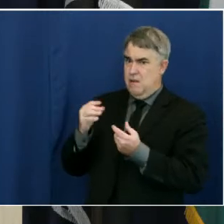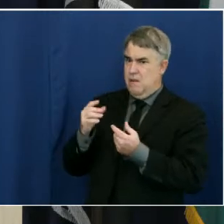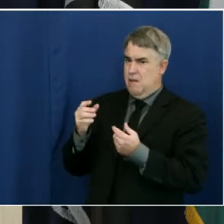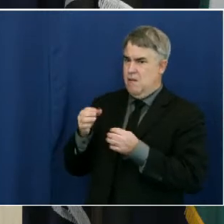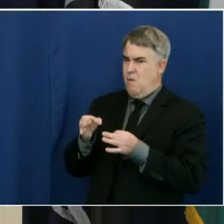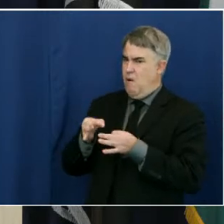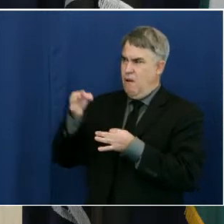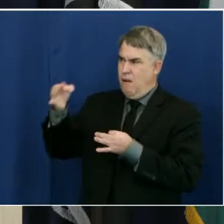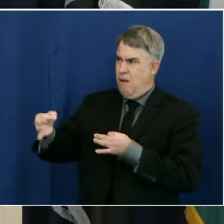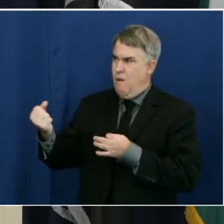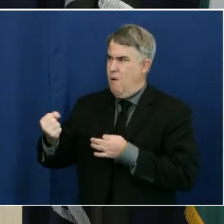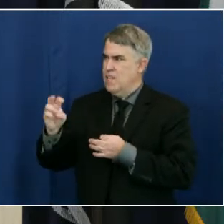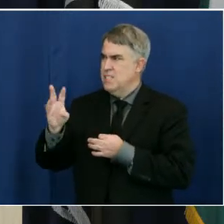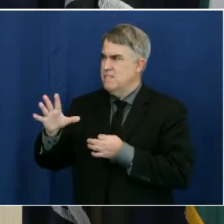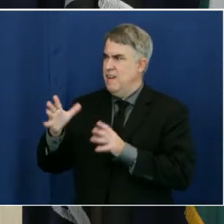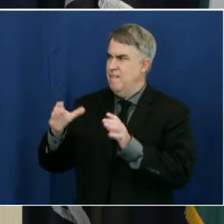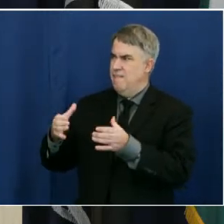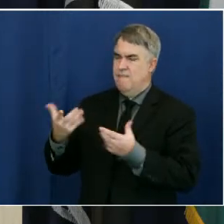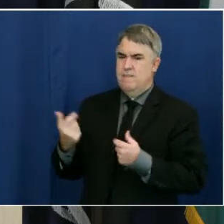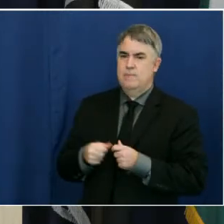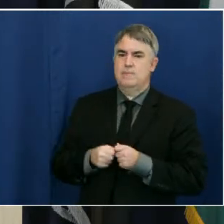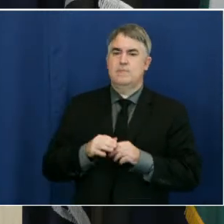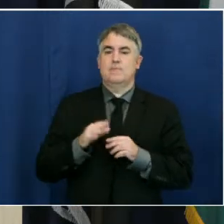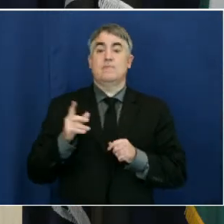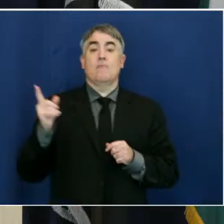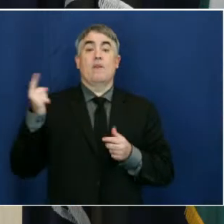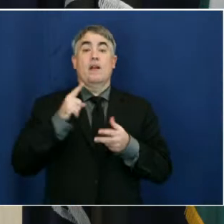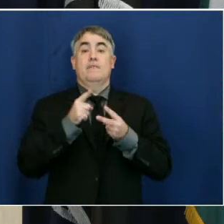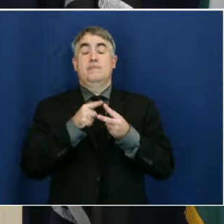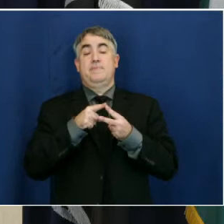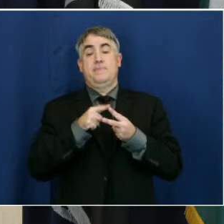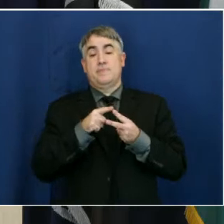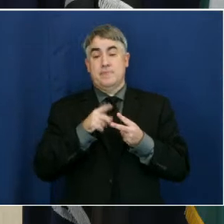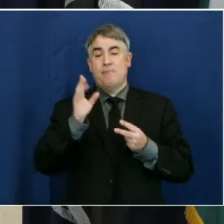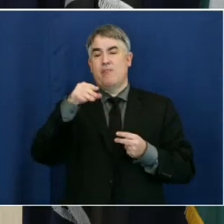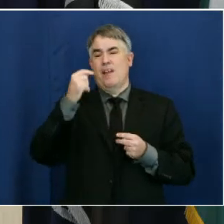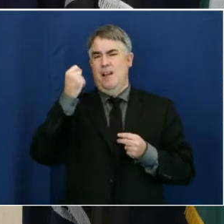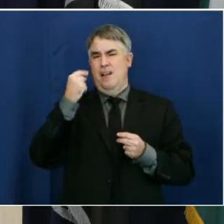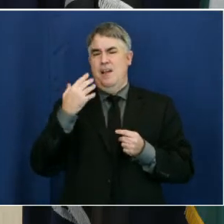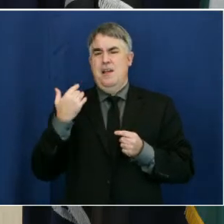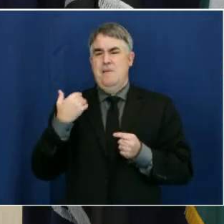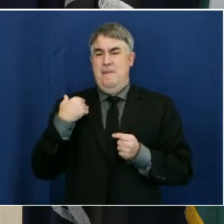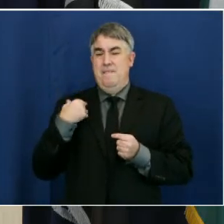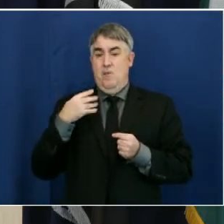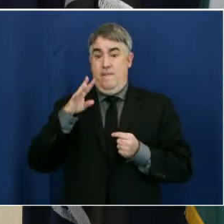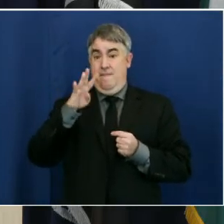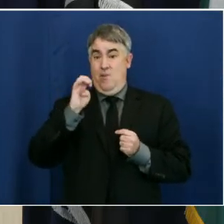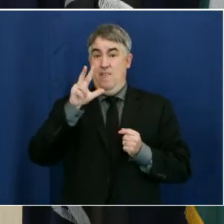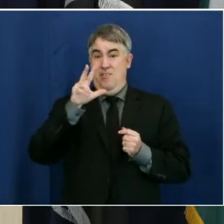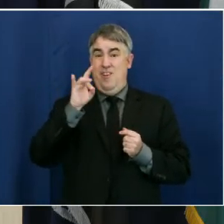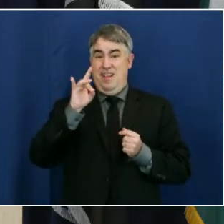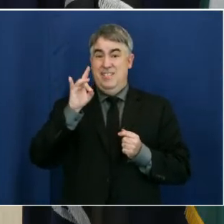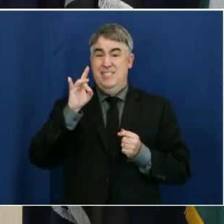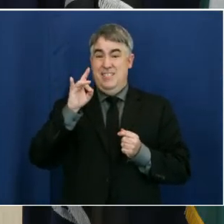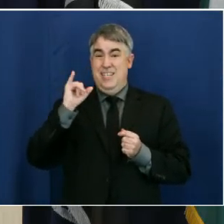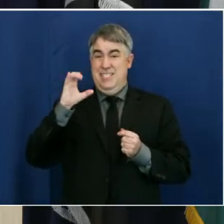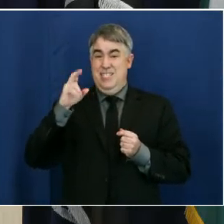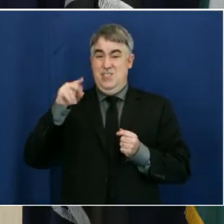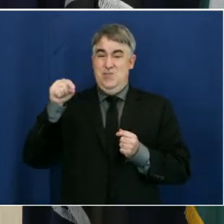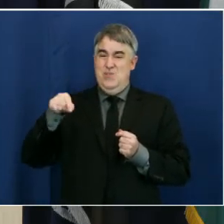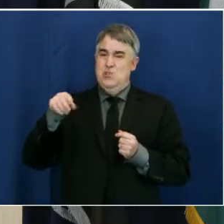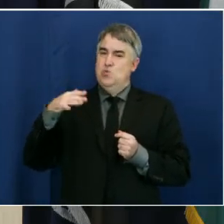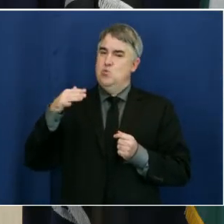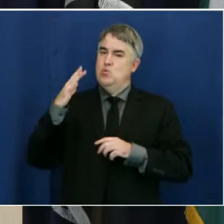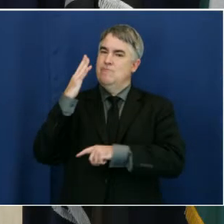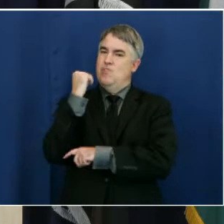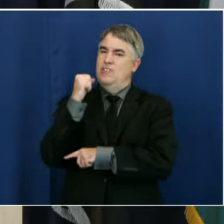the previous one, I did just confirm the 438 in ICUs is a new high for COVID-related ICUs. So